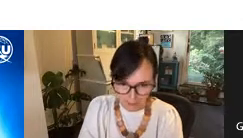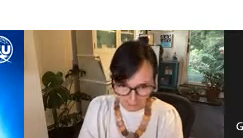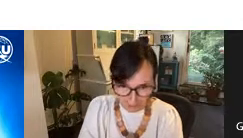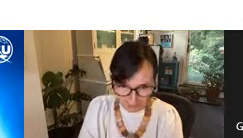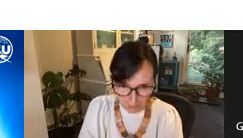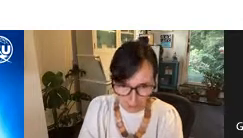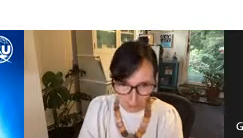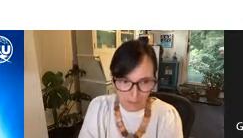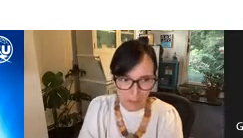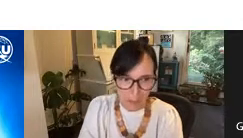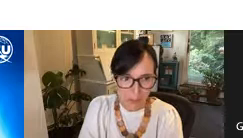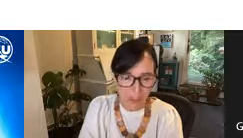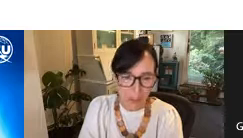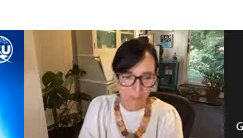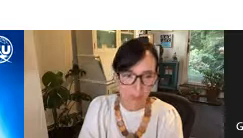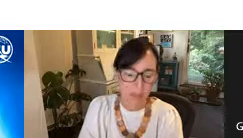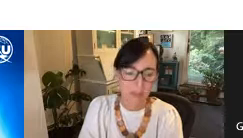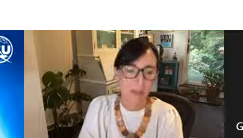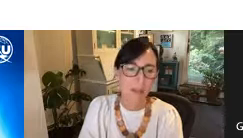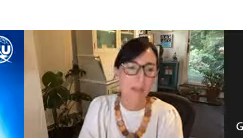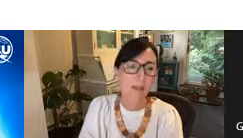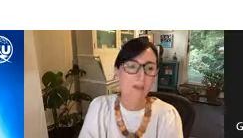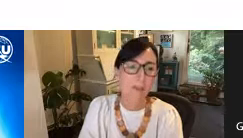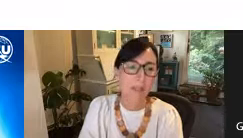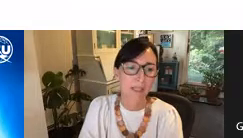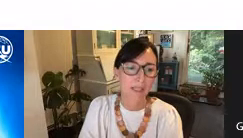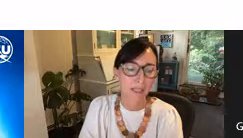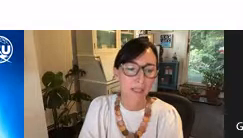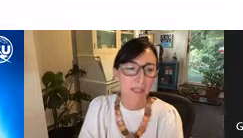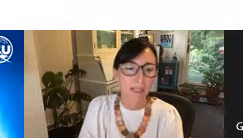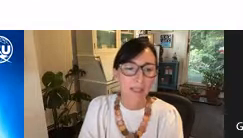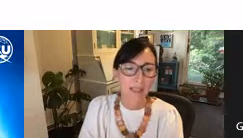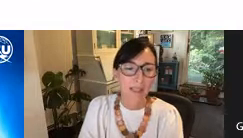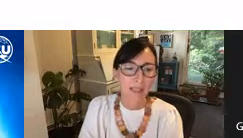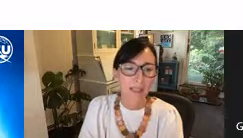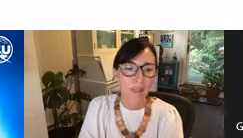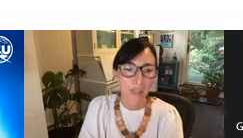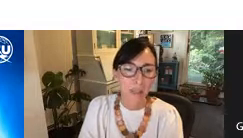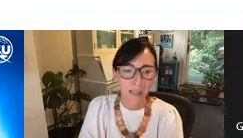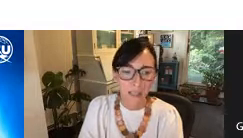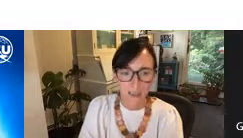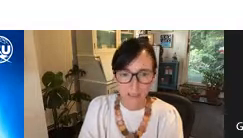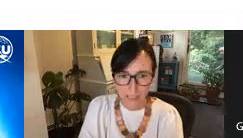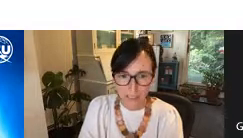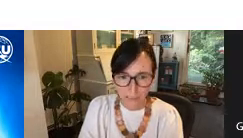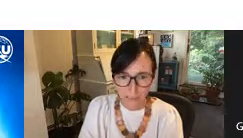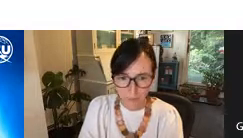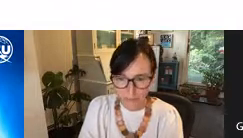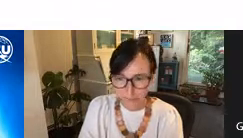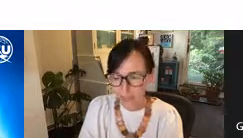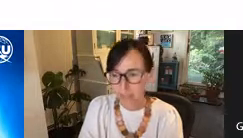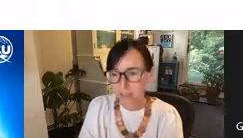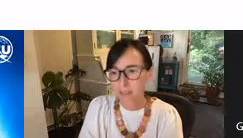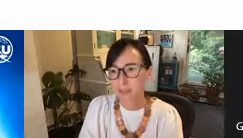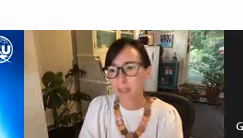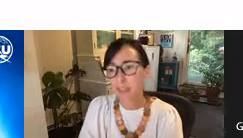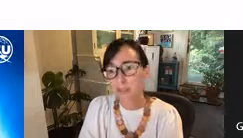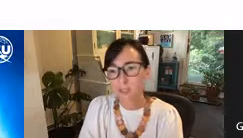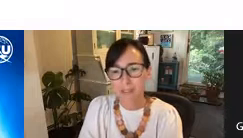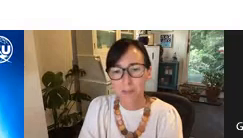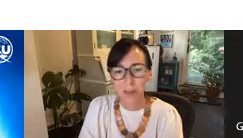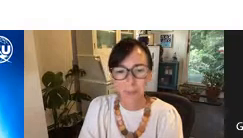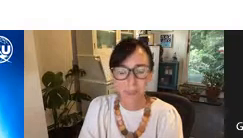15 people with a disability. So it's quite a significant population. And if we don't take concrete steps to address